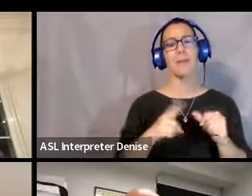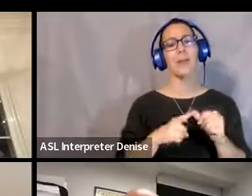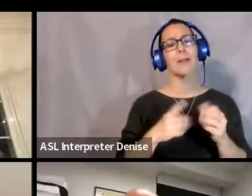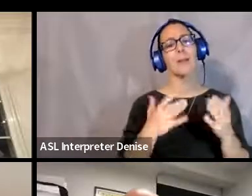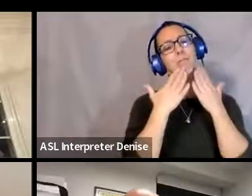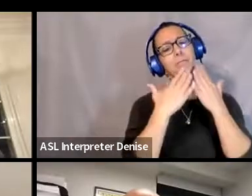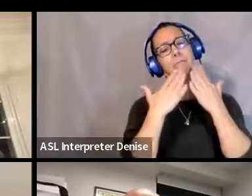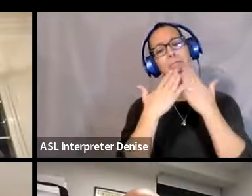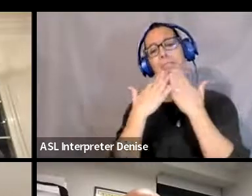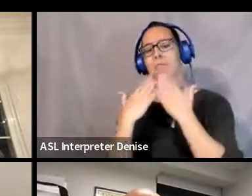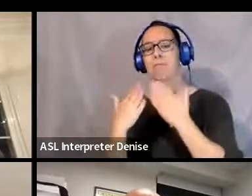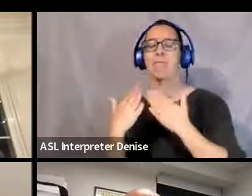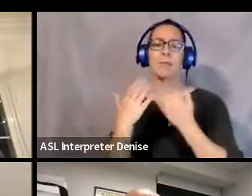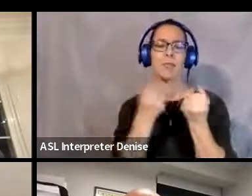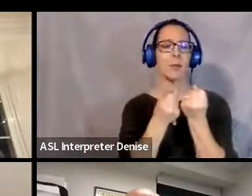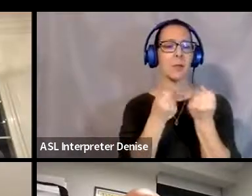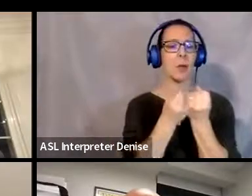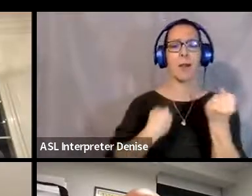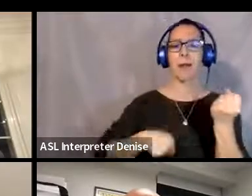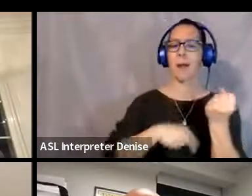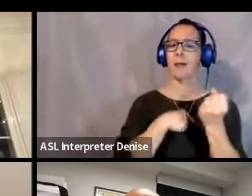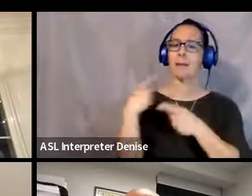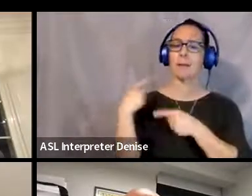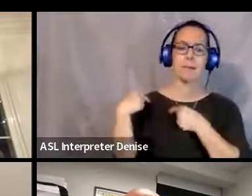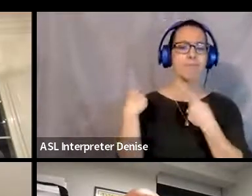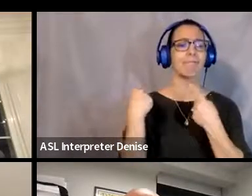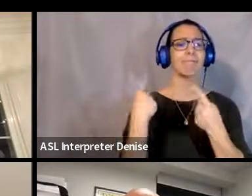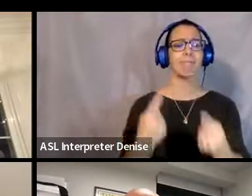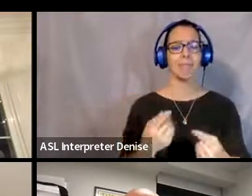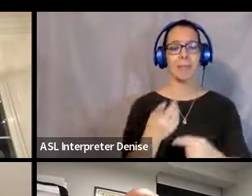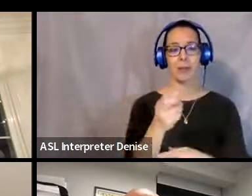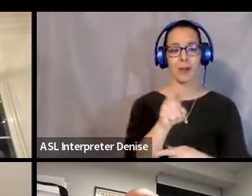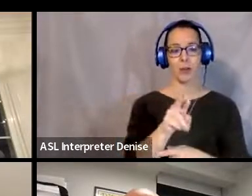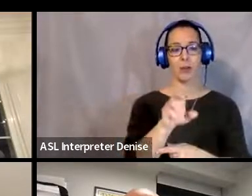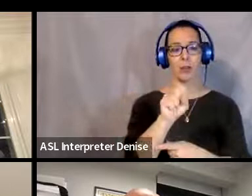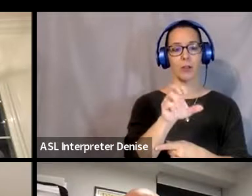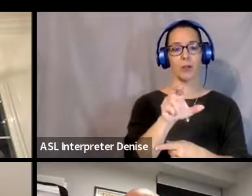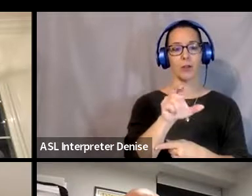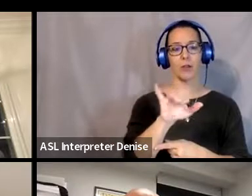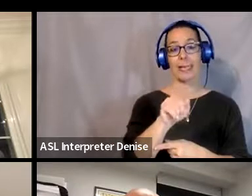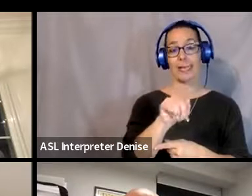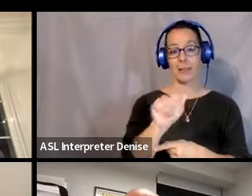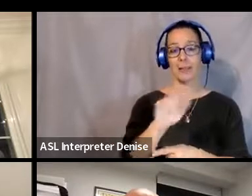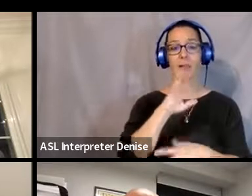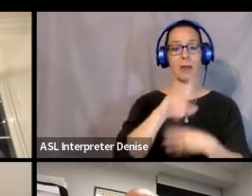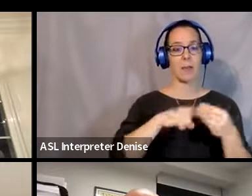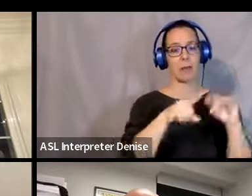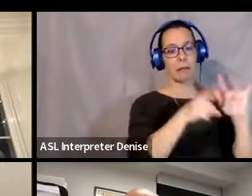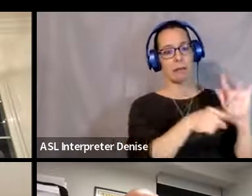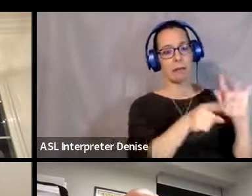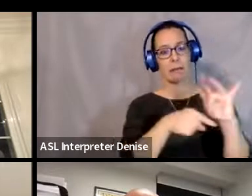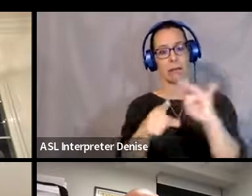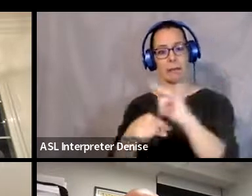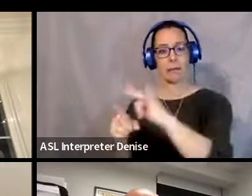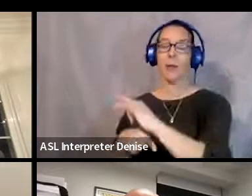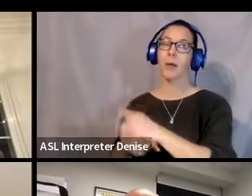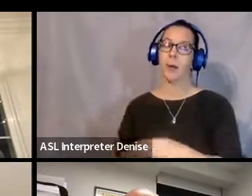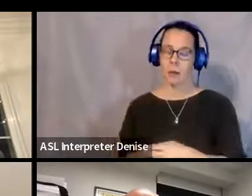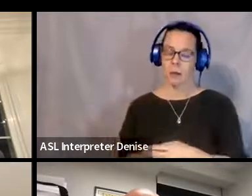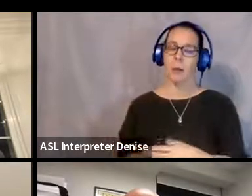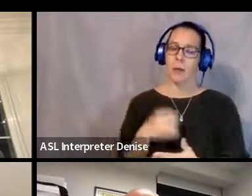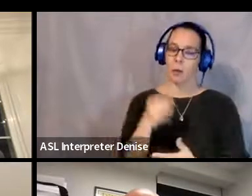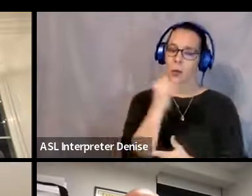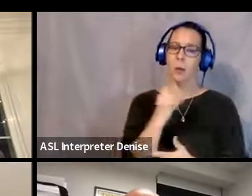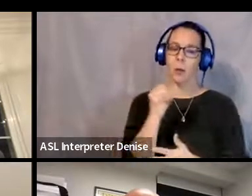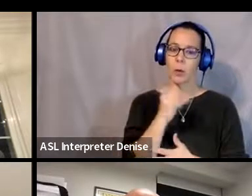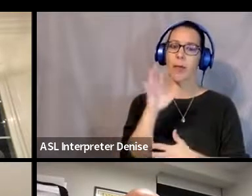for just supporting us along the way. I know Dr. Shredder talked about our absences, and yes, they are impacting our